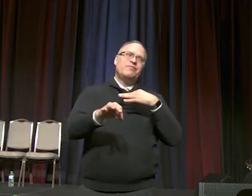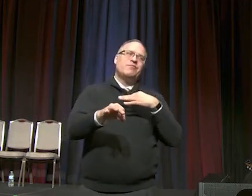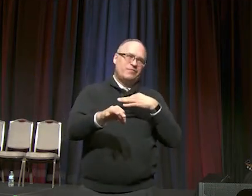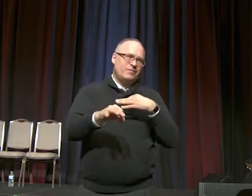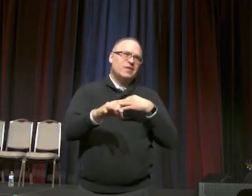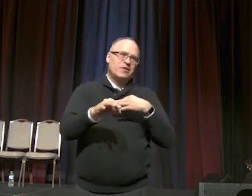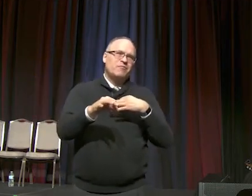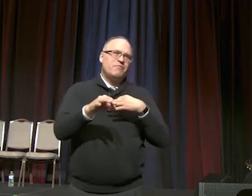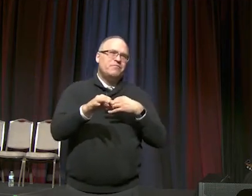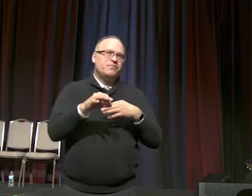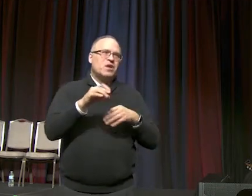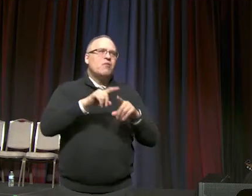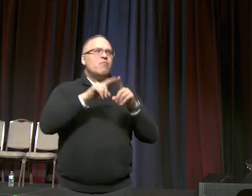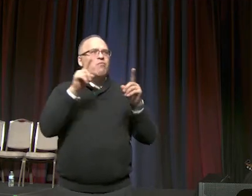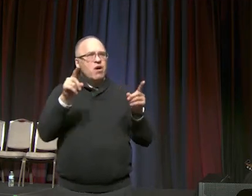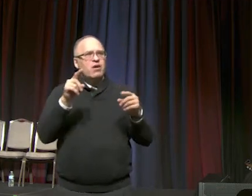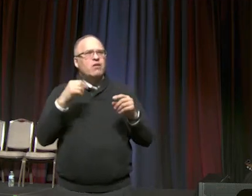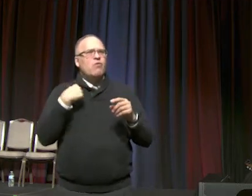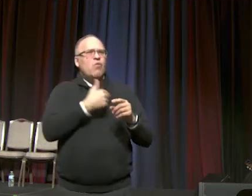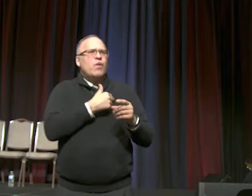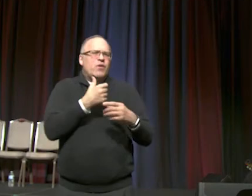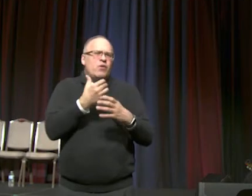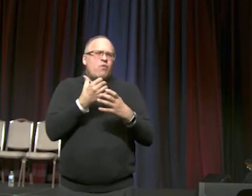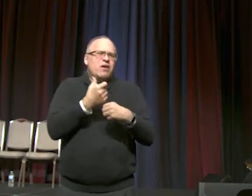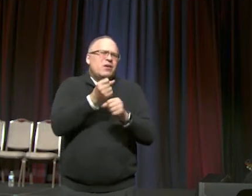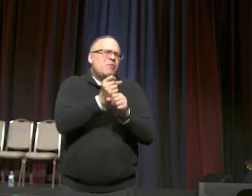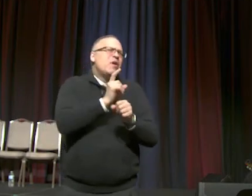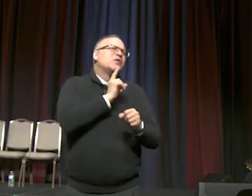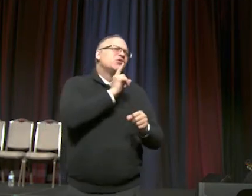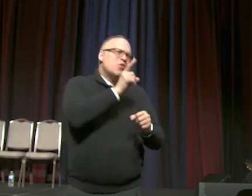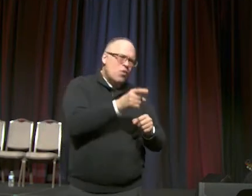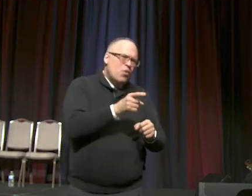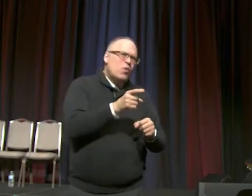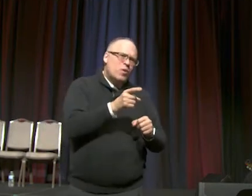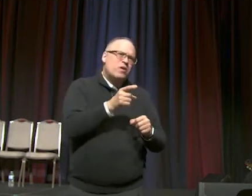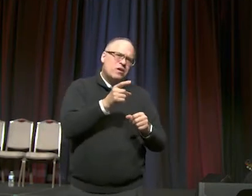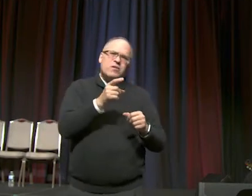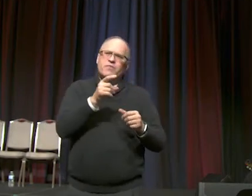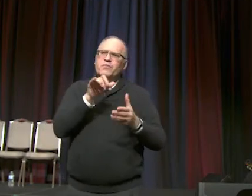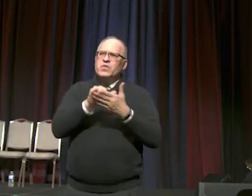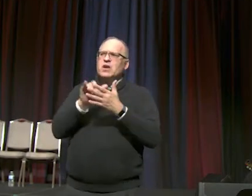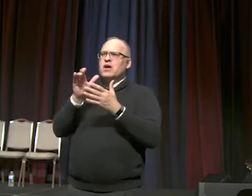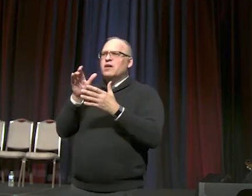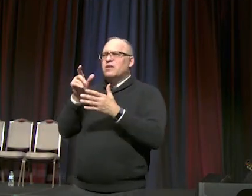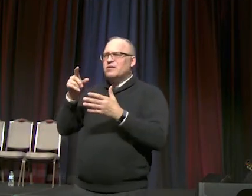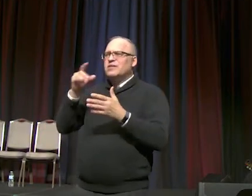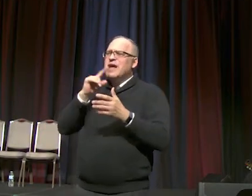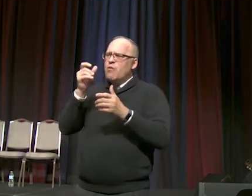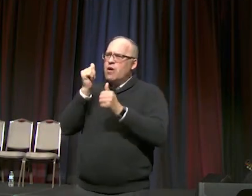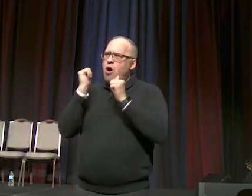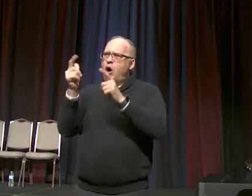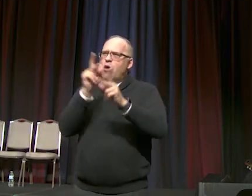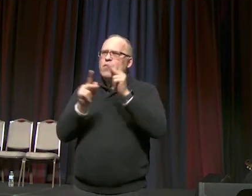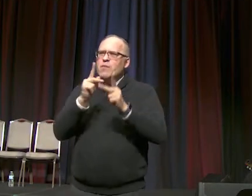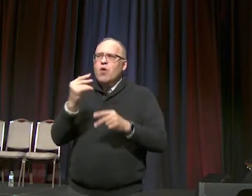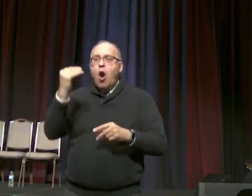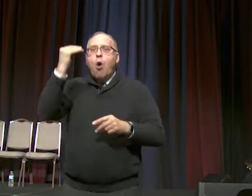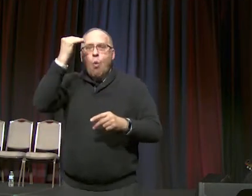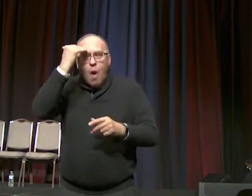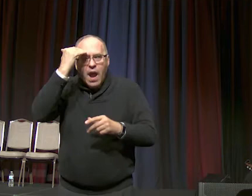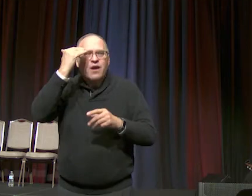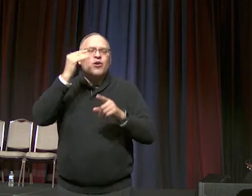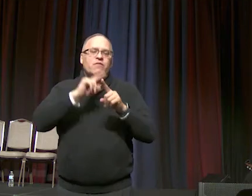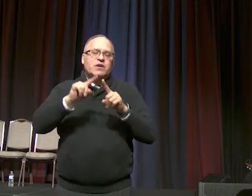in, but we do want to make sure that as we start that work, they are aware of all of the processes that they need